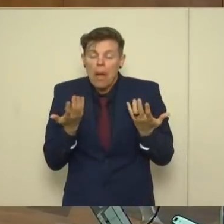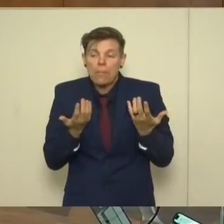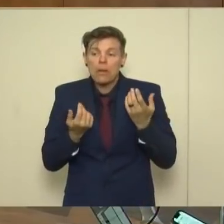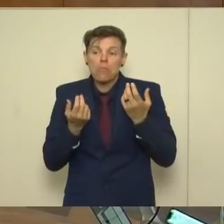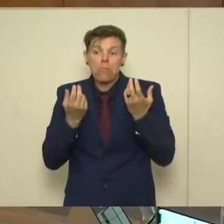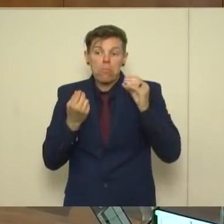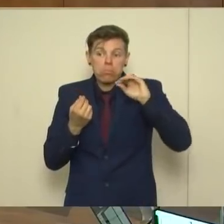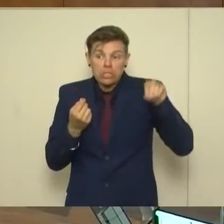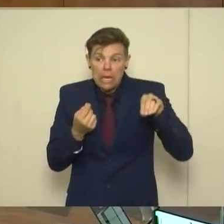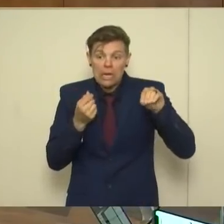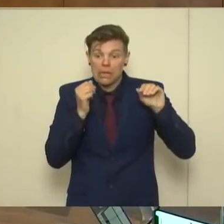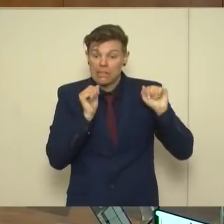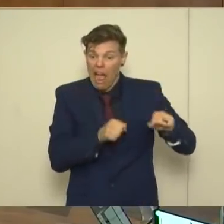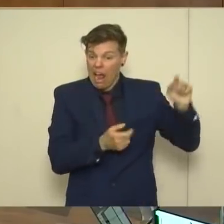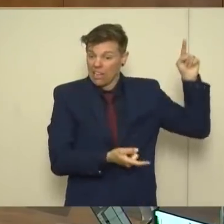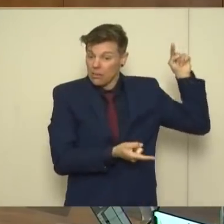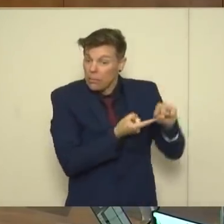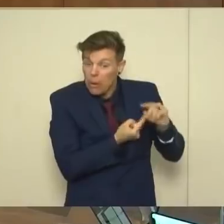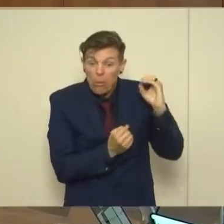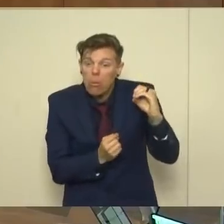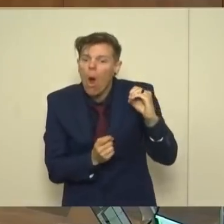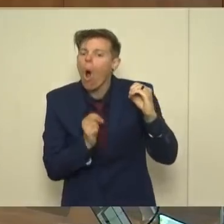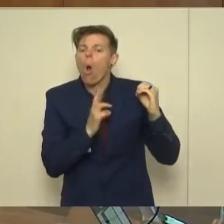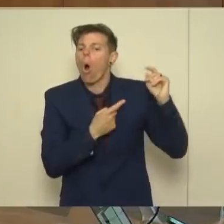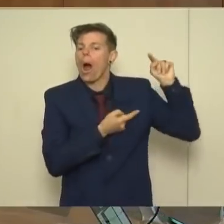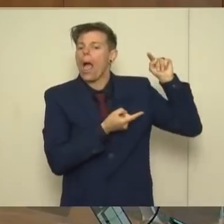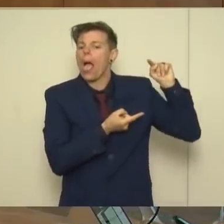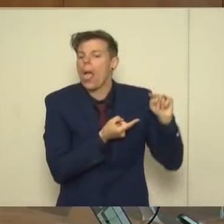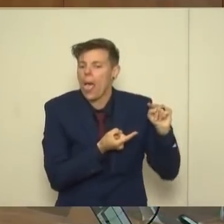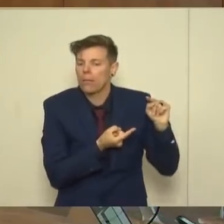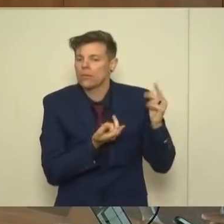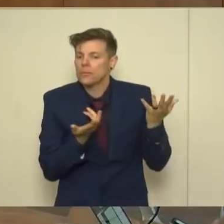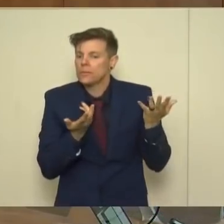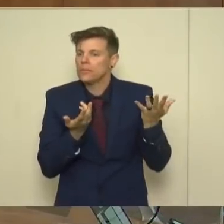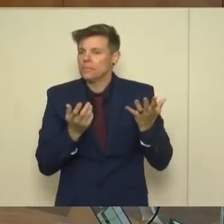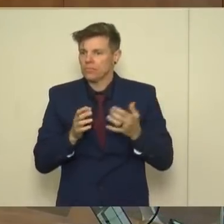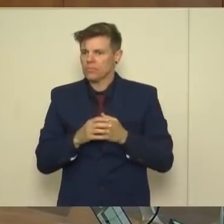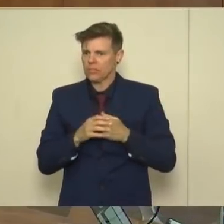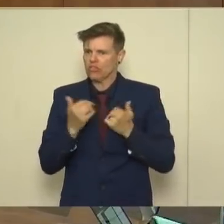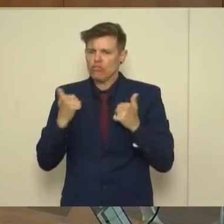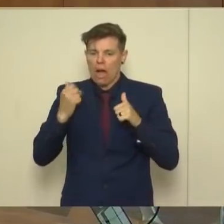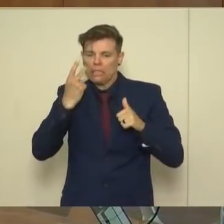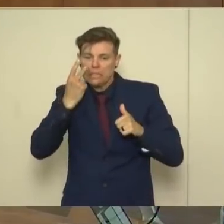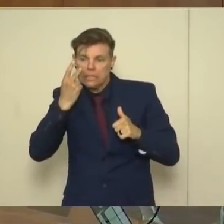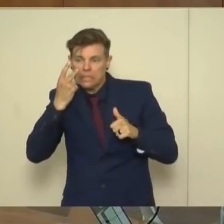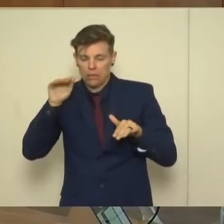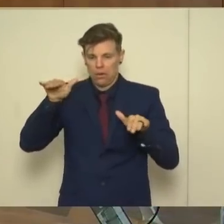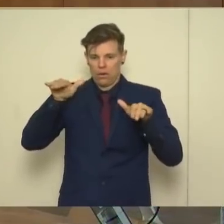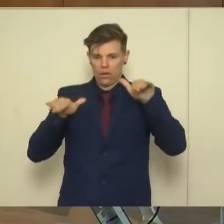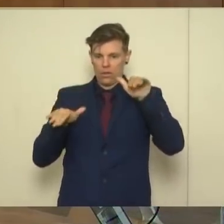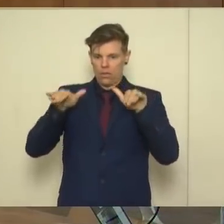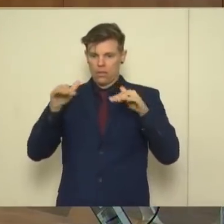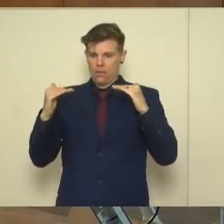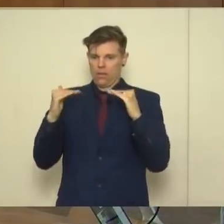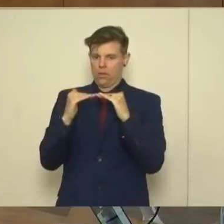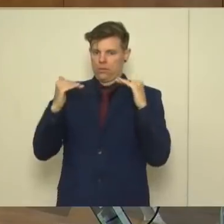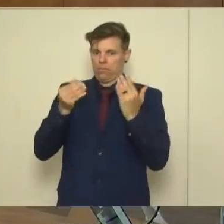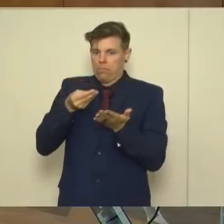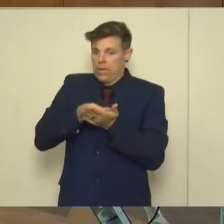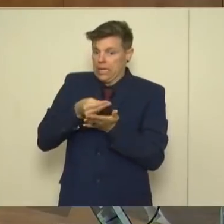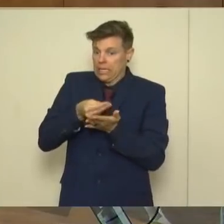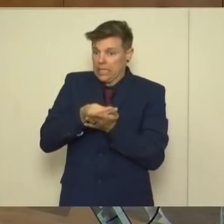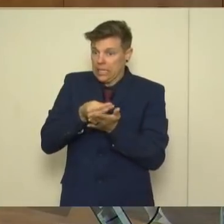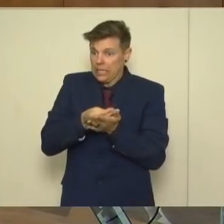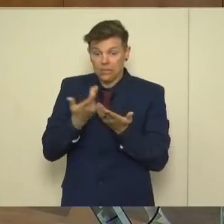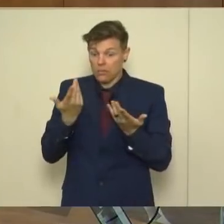zero in order to patch the budget gap? Or could that not even be enough, even if the